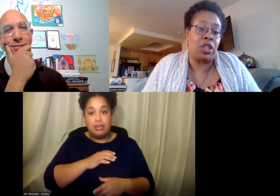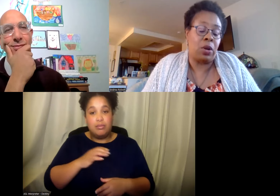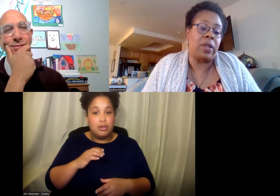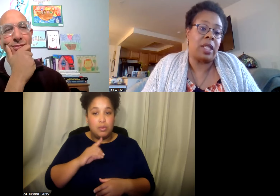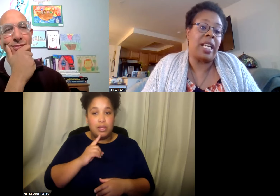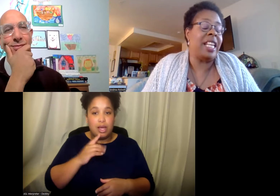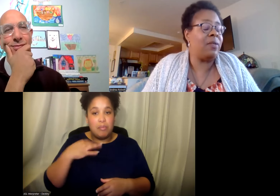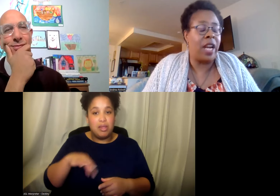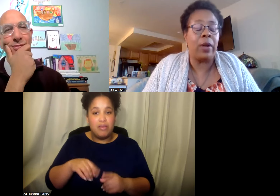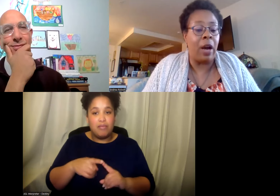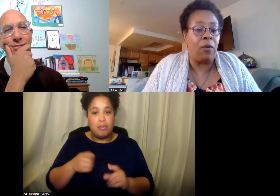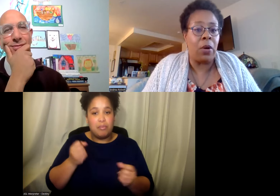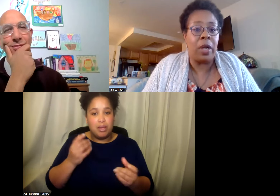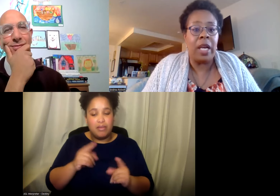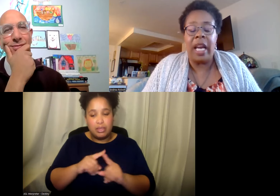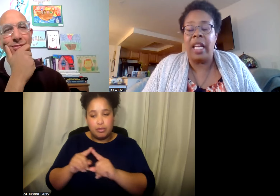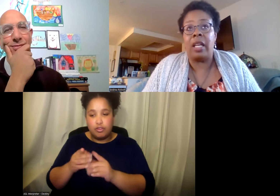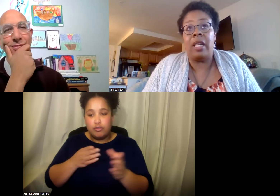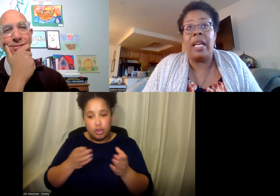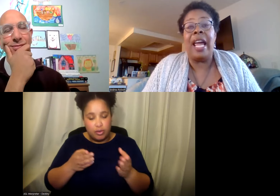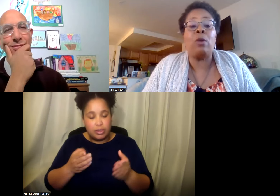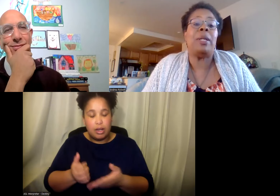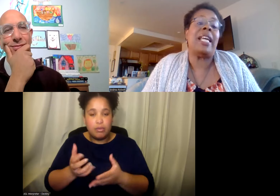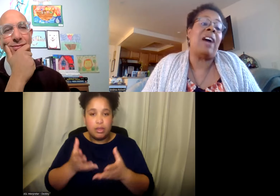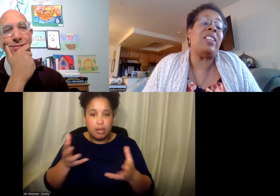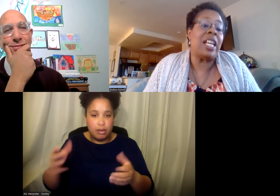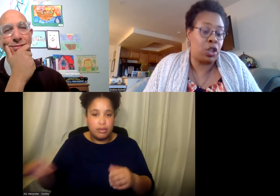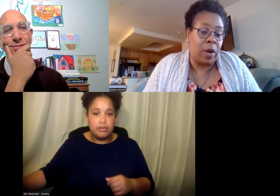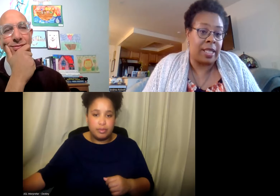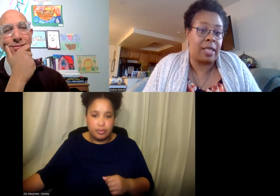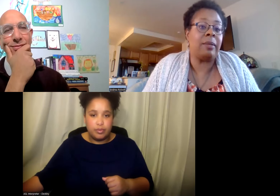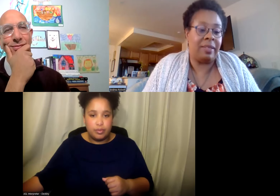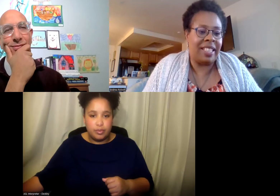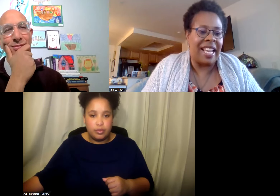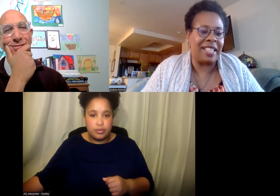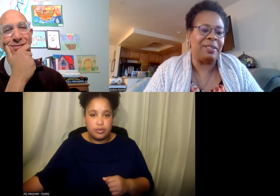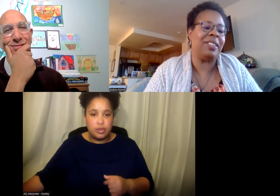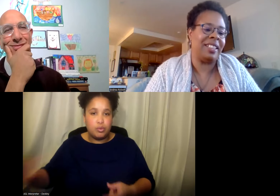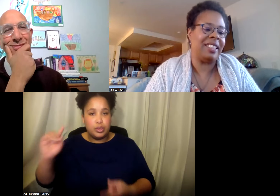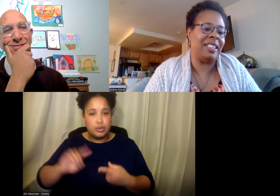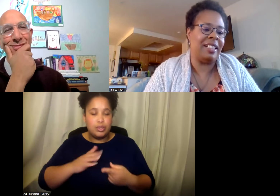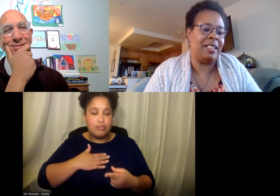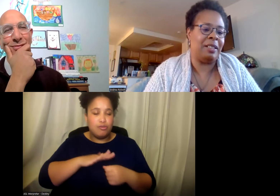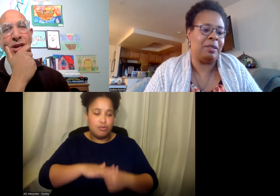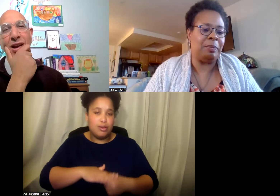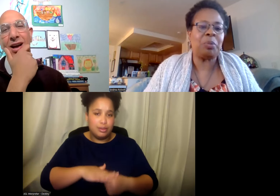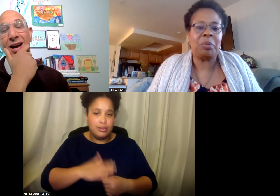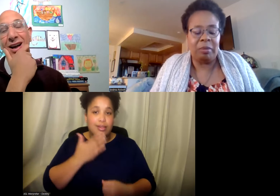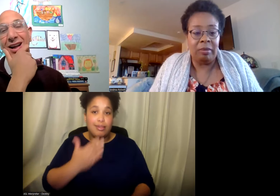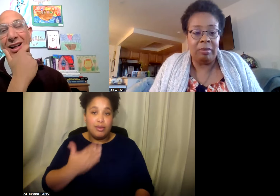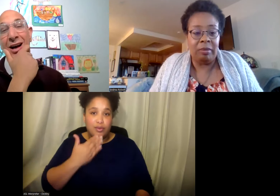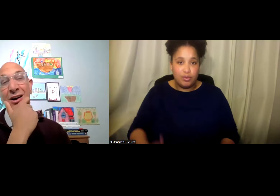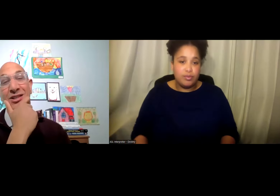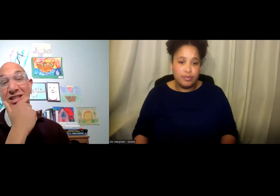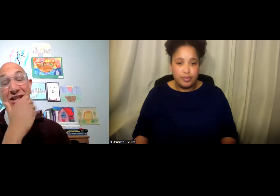lot of these services, and it's very helpful, and it helps me to have less stress. Thank you.